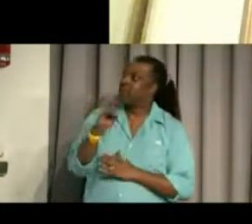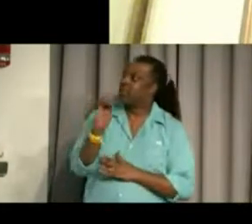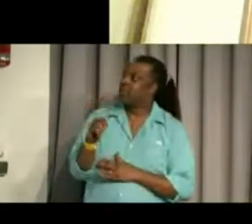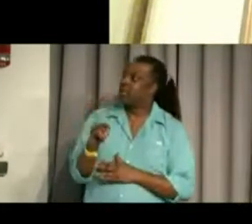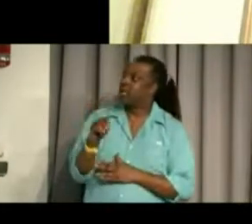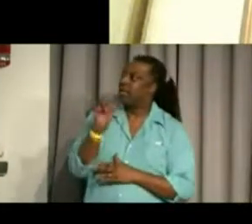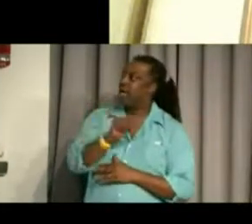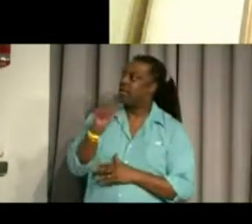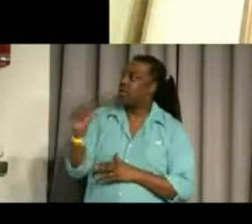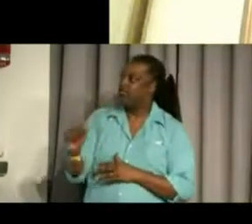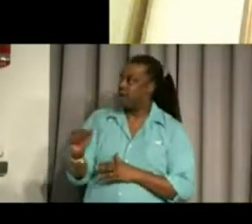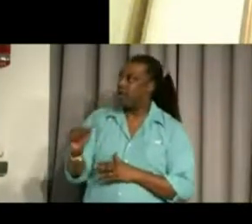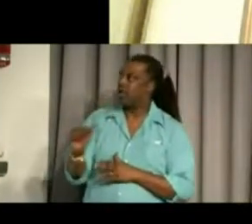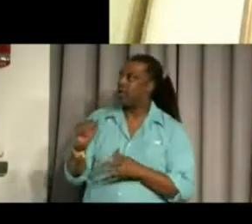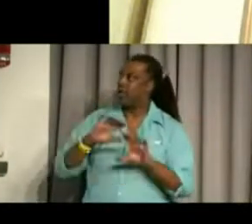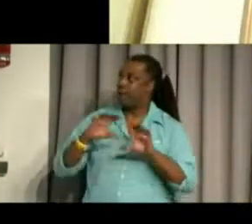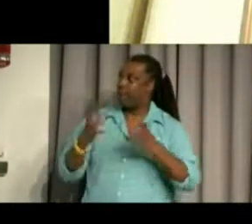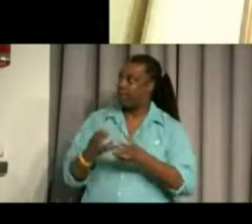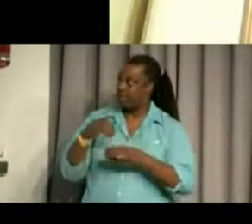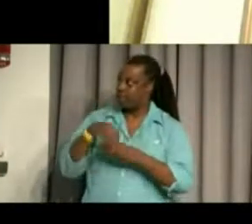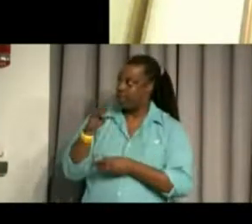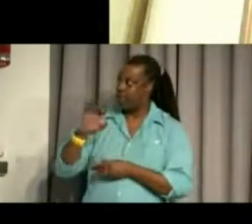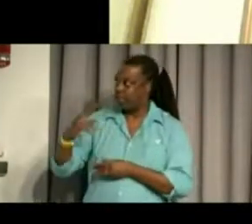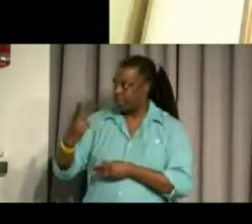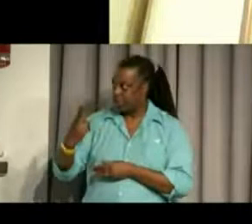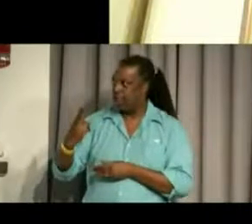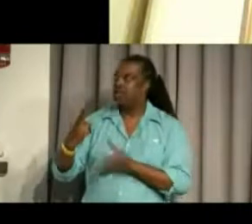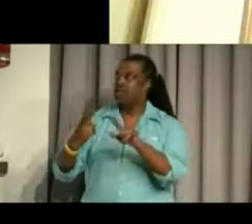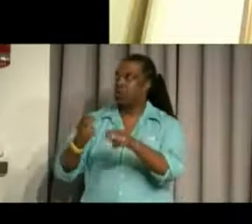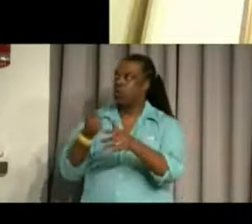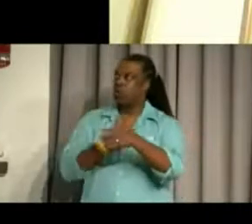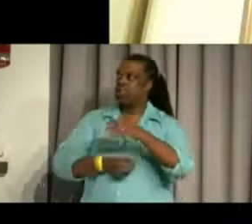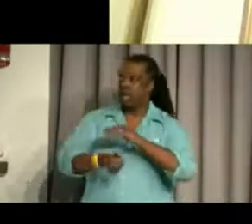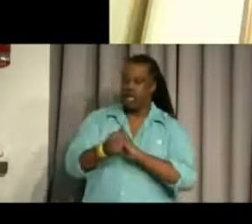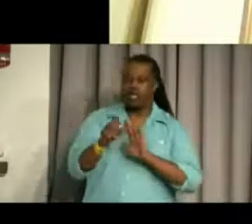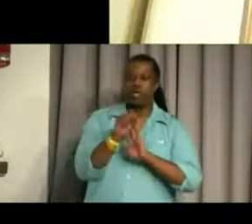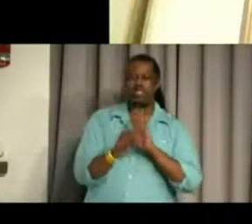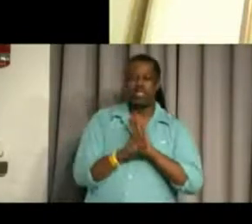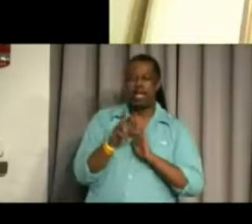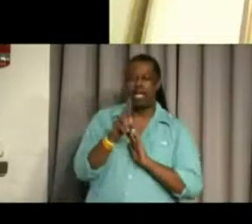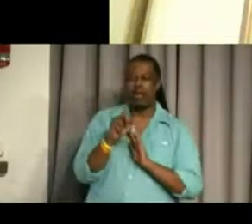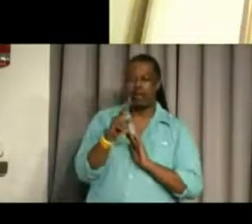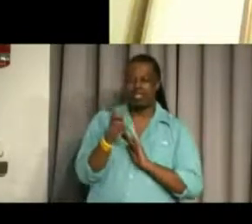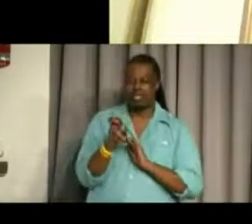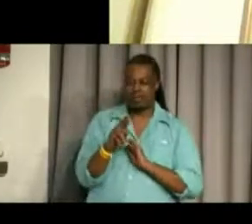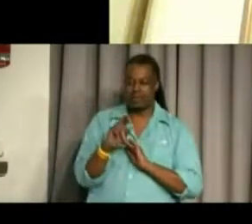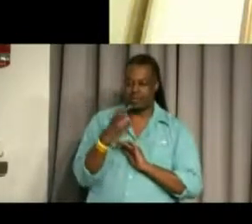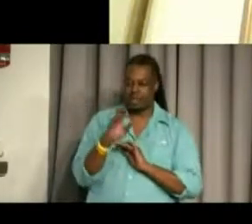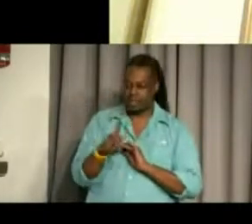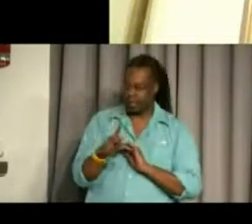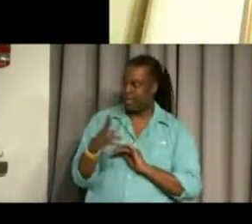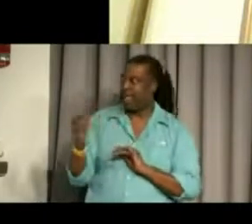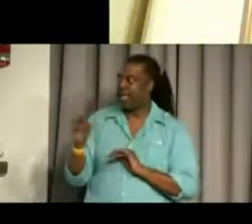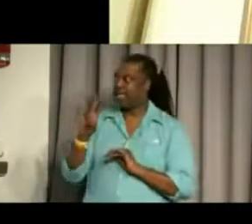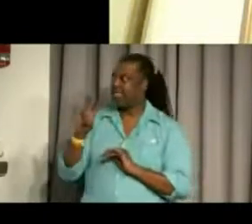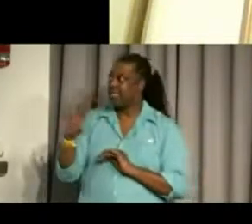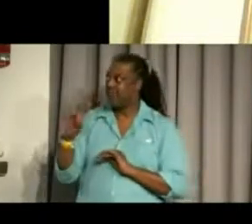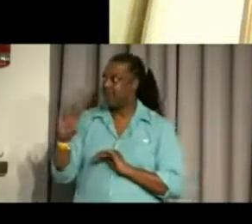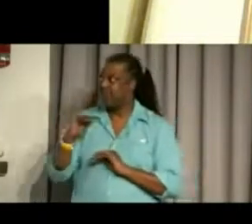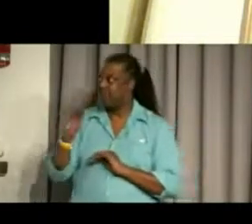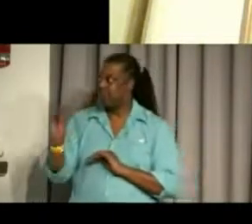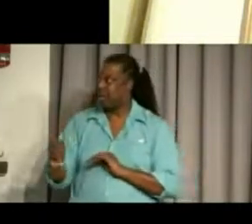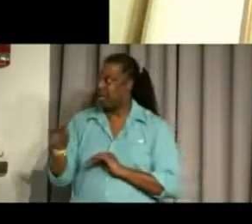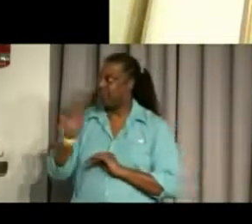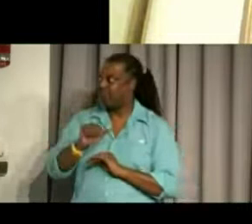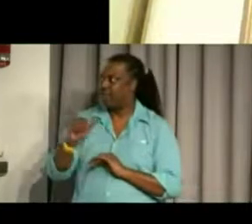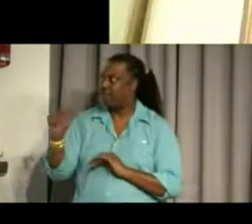population within the state of Michigan was under state receivership, and 75% of the